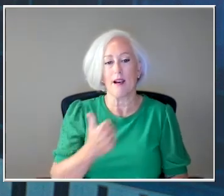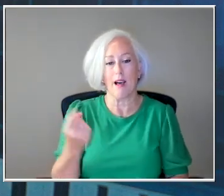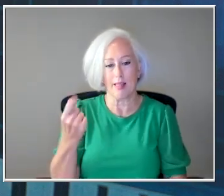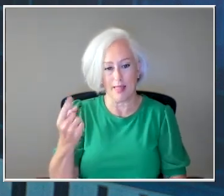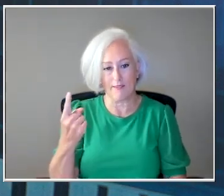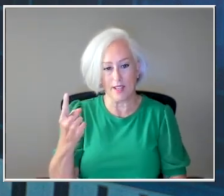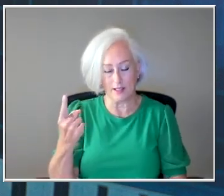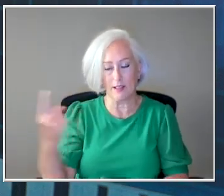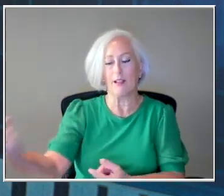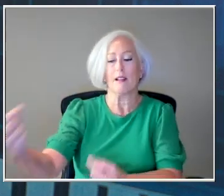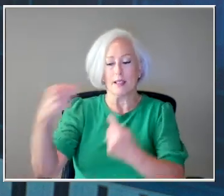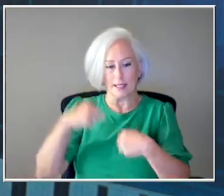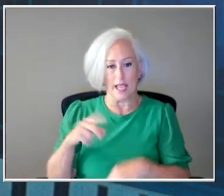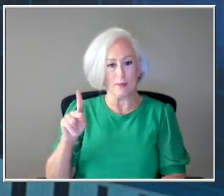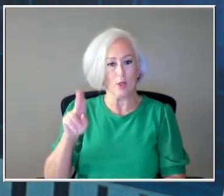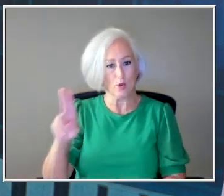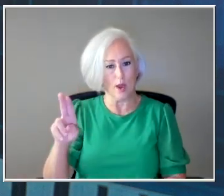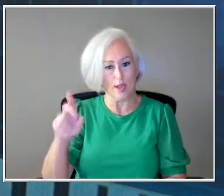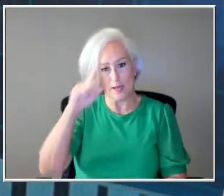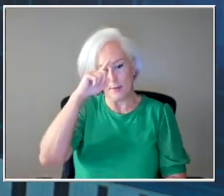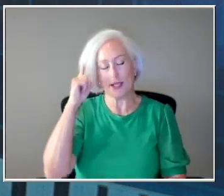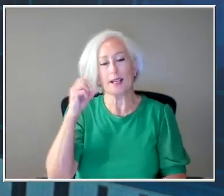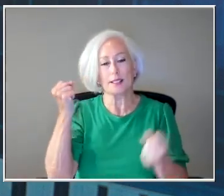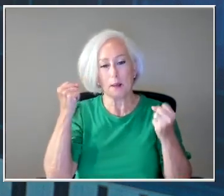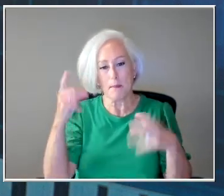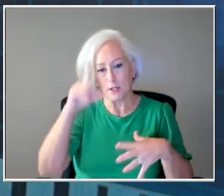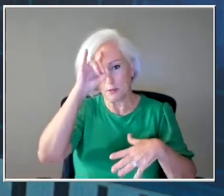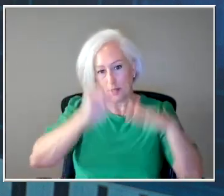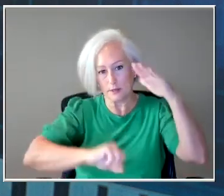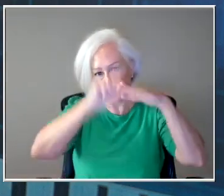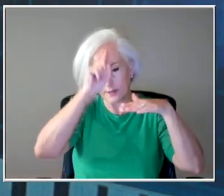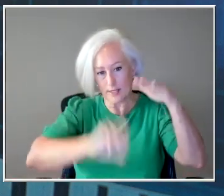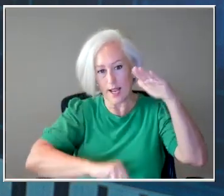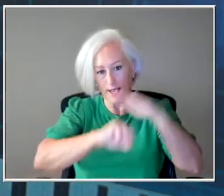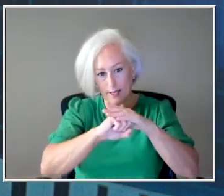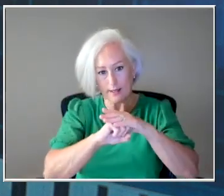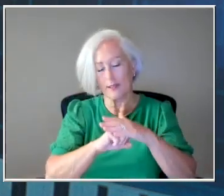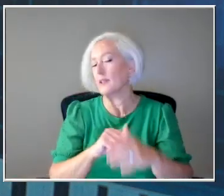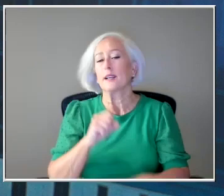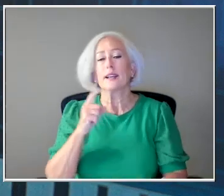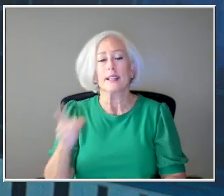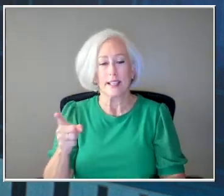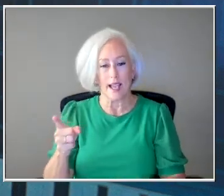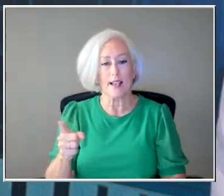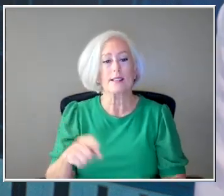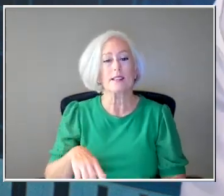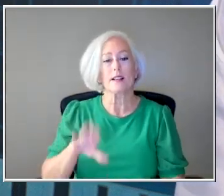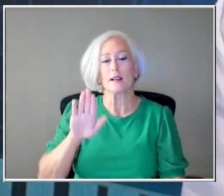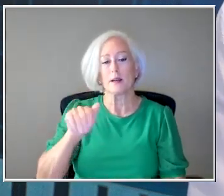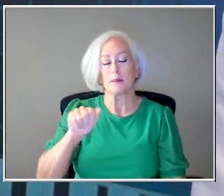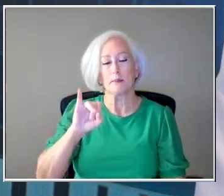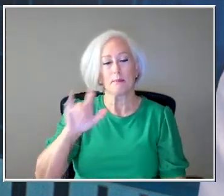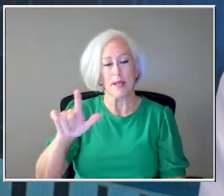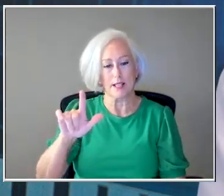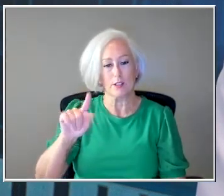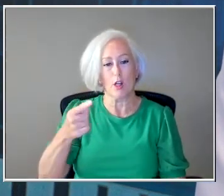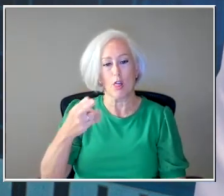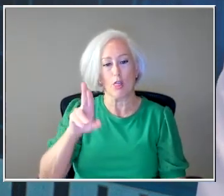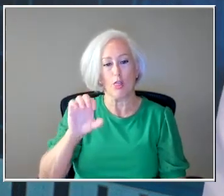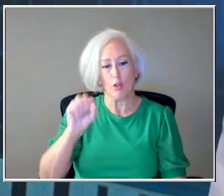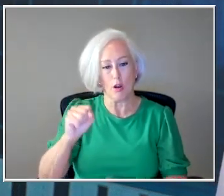he had multiple strokes. He had a basilar artery thrombus, and the IR team had to remove the thrombus, but his neurological deficits